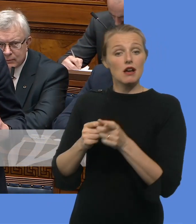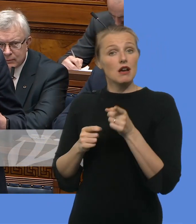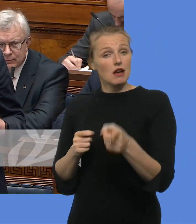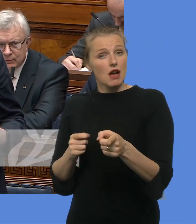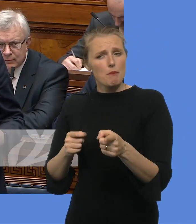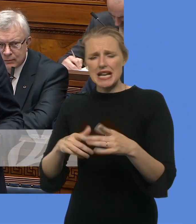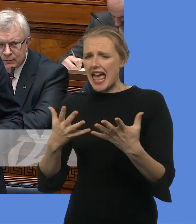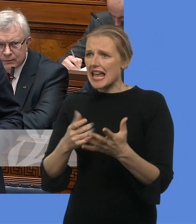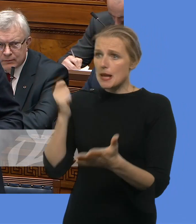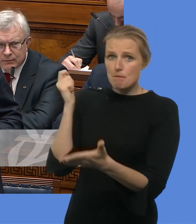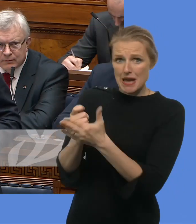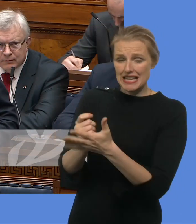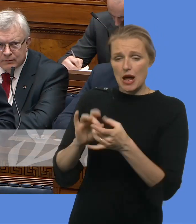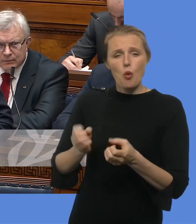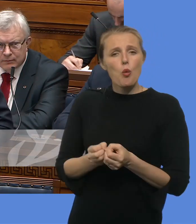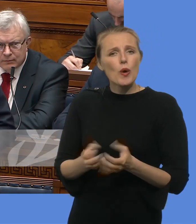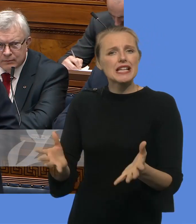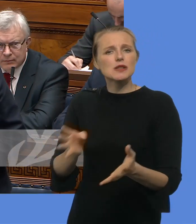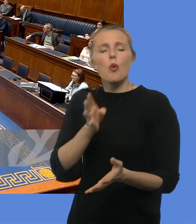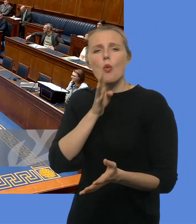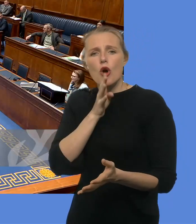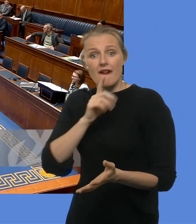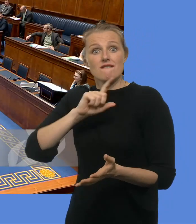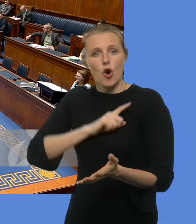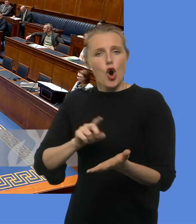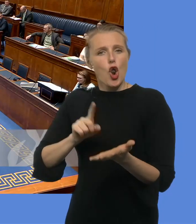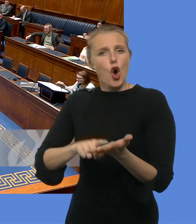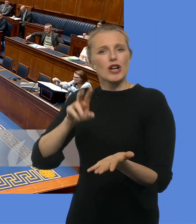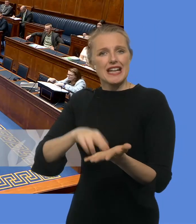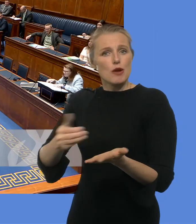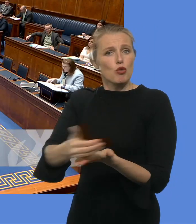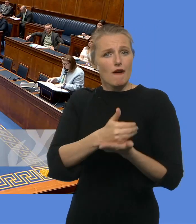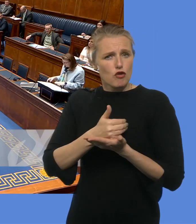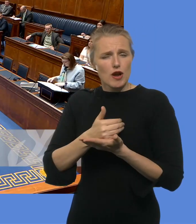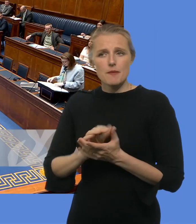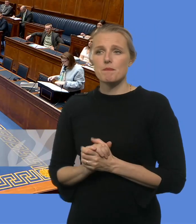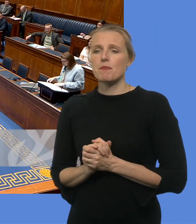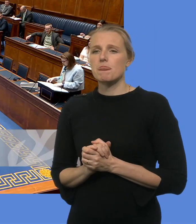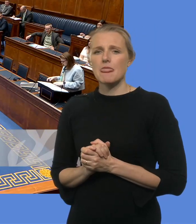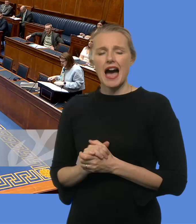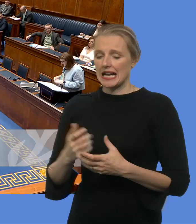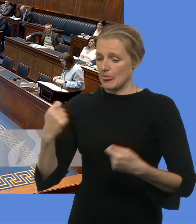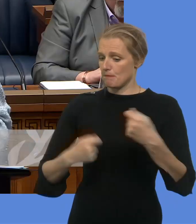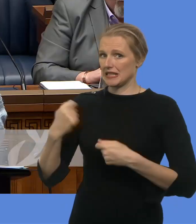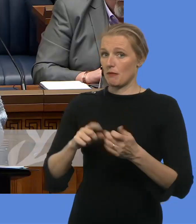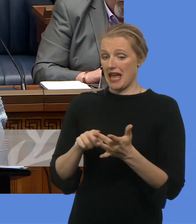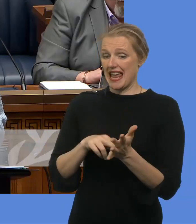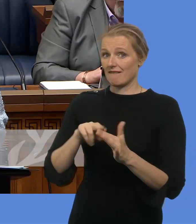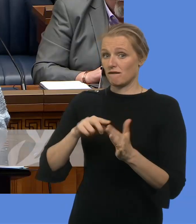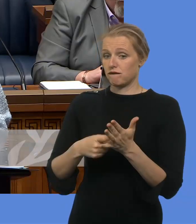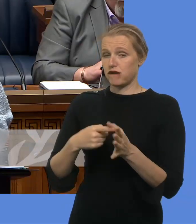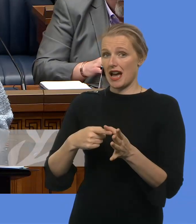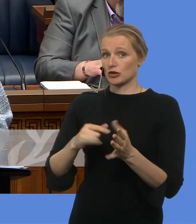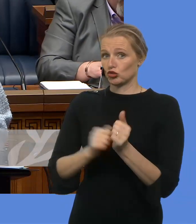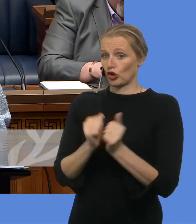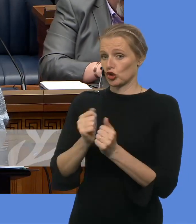wastewater specifically related to Lough Neagh recovery? Minister. I don't have the bids from the Infrastructure Minister in front of me, although I do